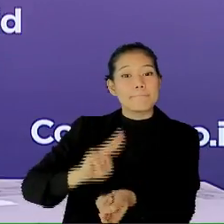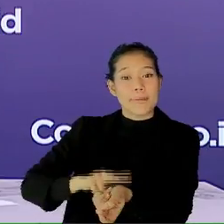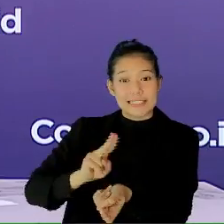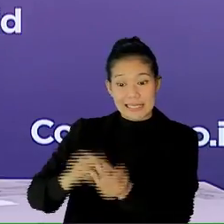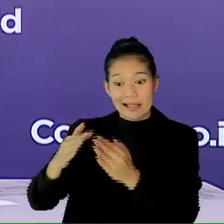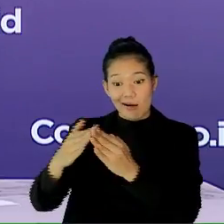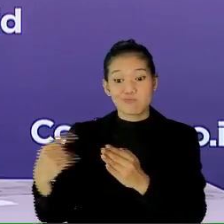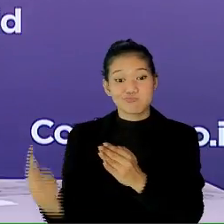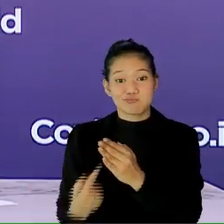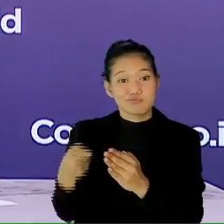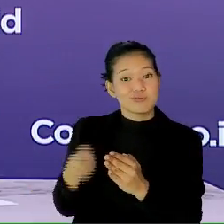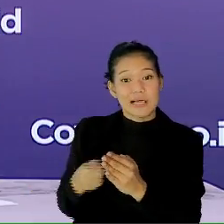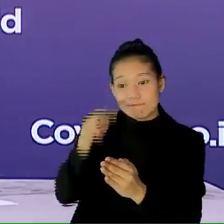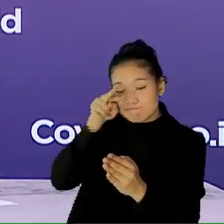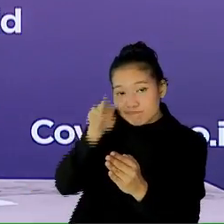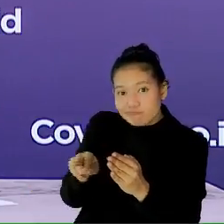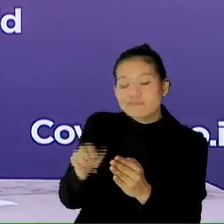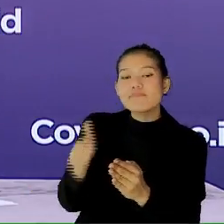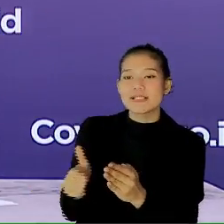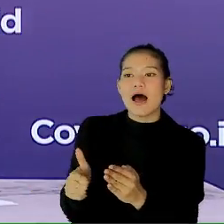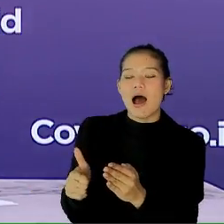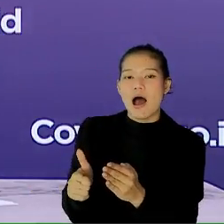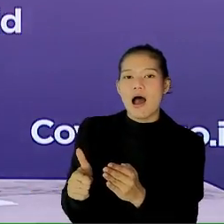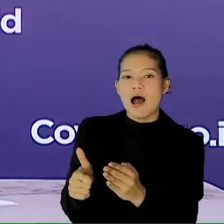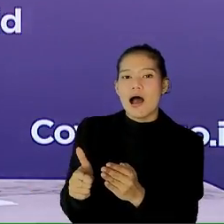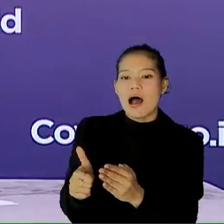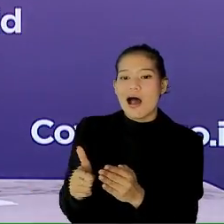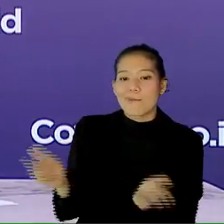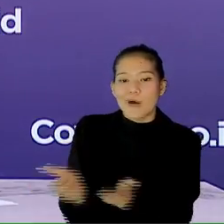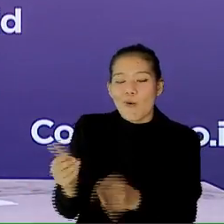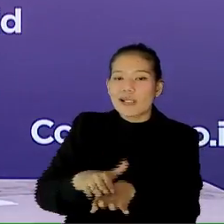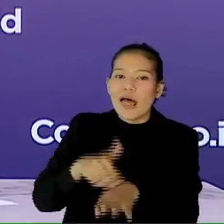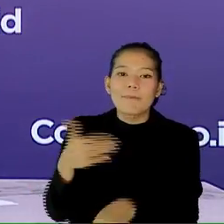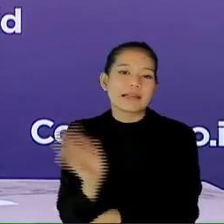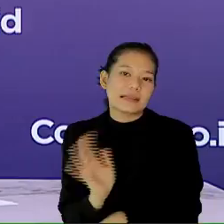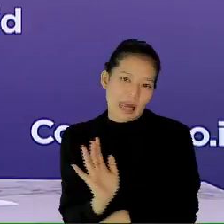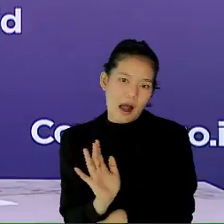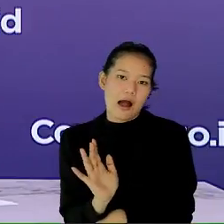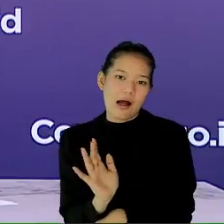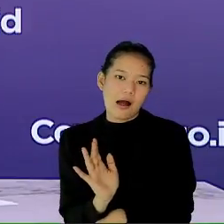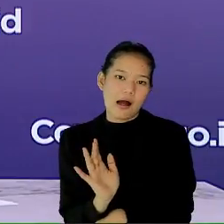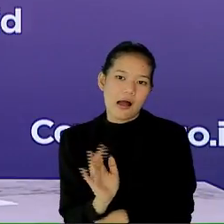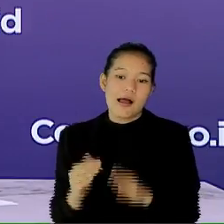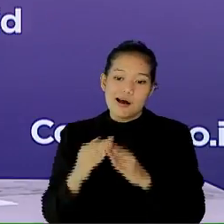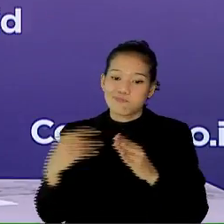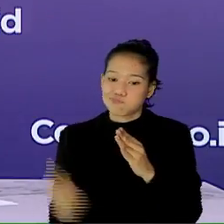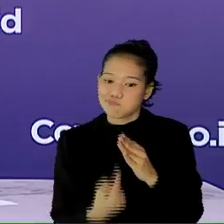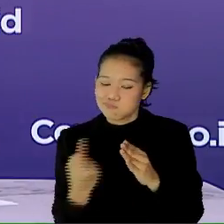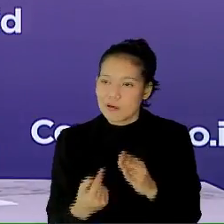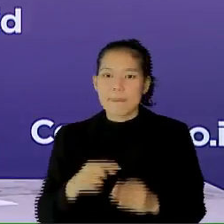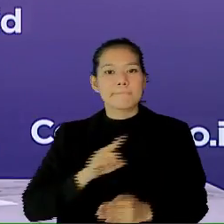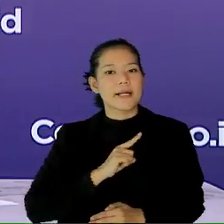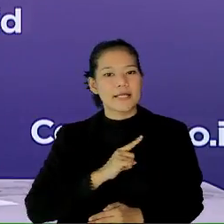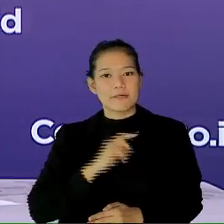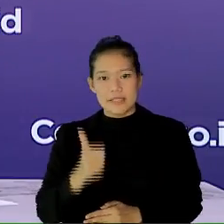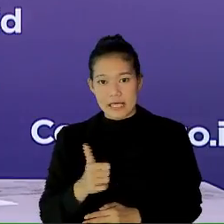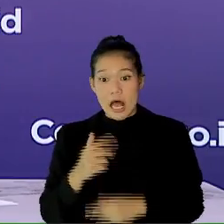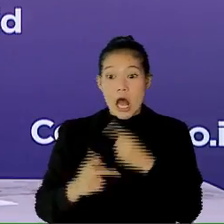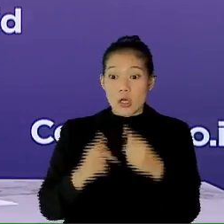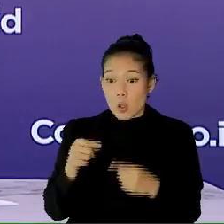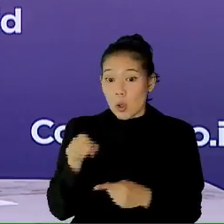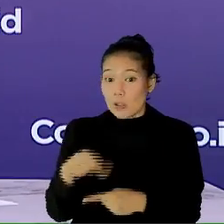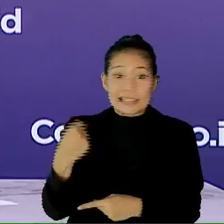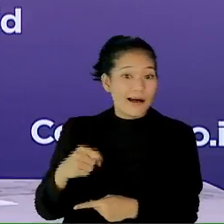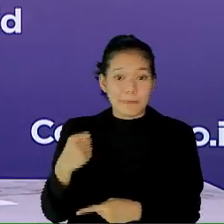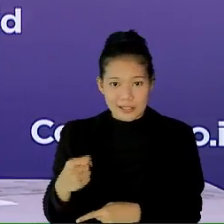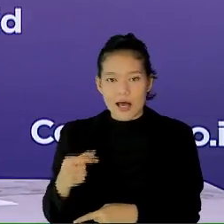the COVID-19 are not treated too late and do not self-isolate at home if it is not